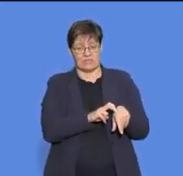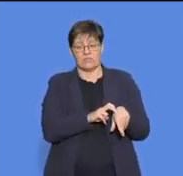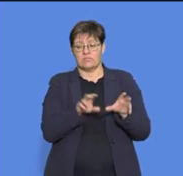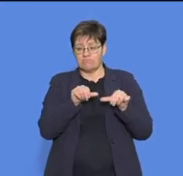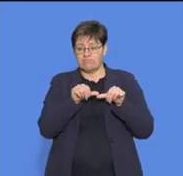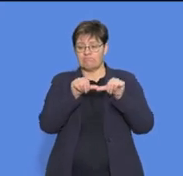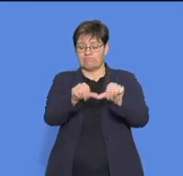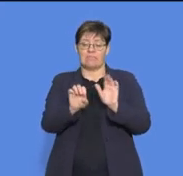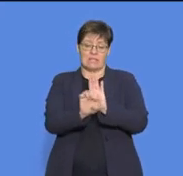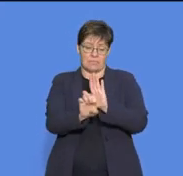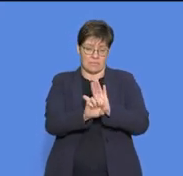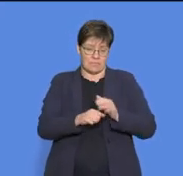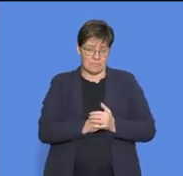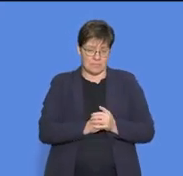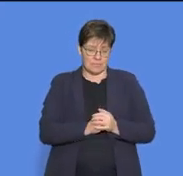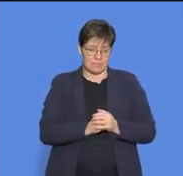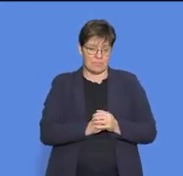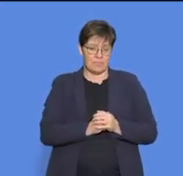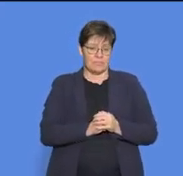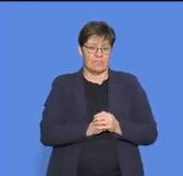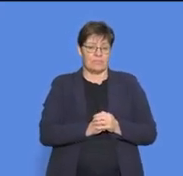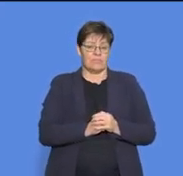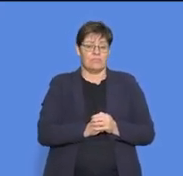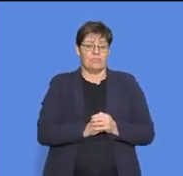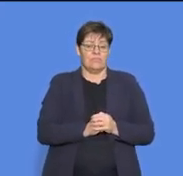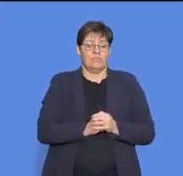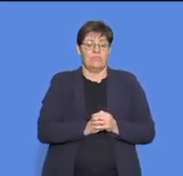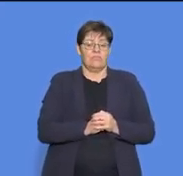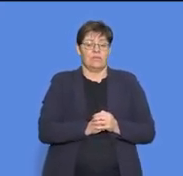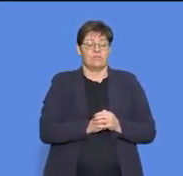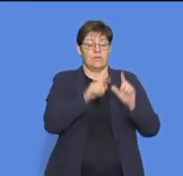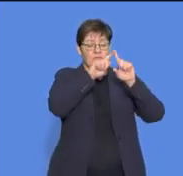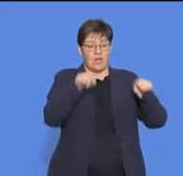information when we continue with the example.